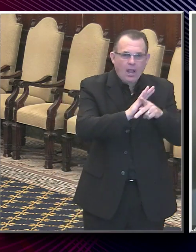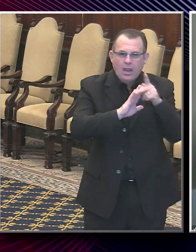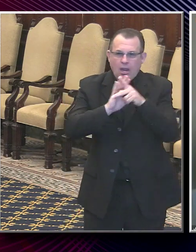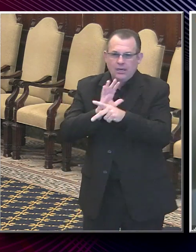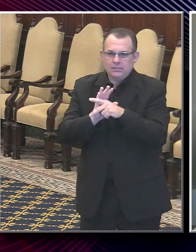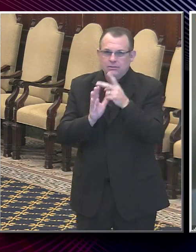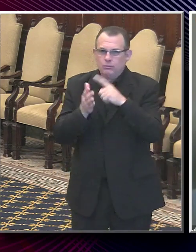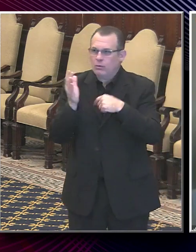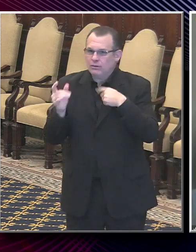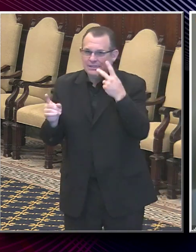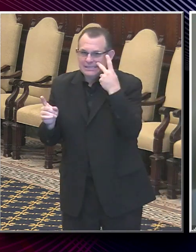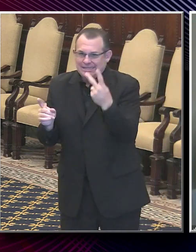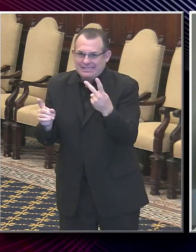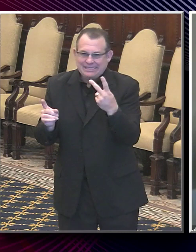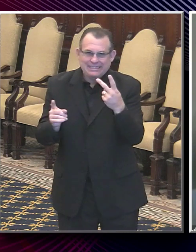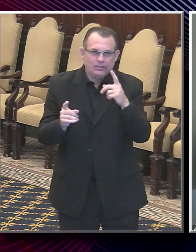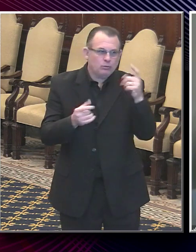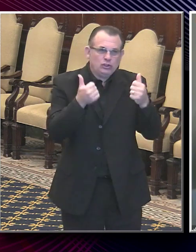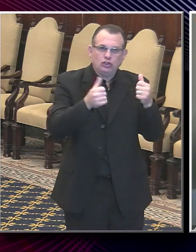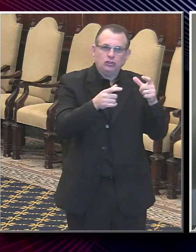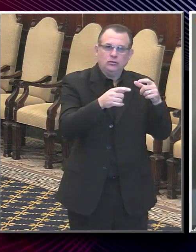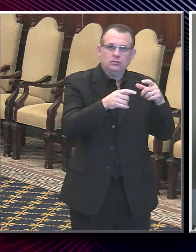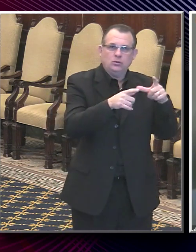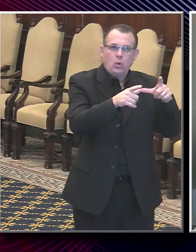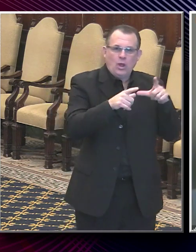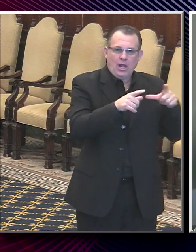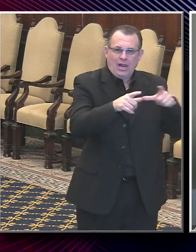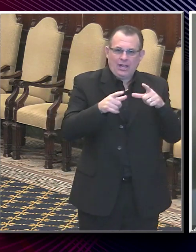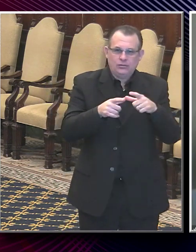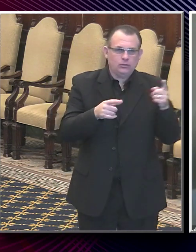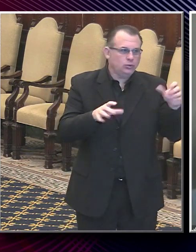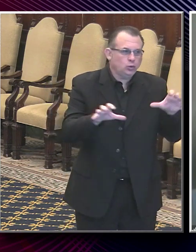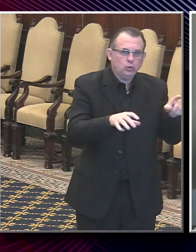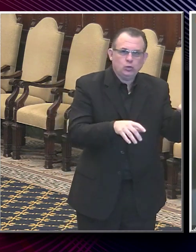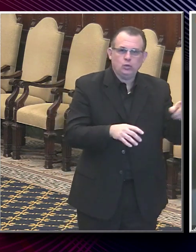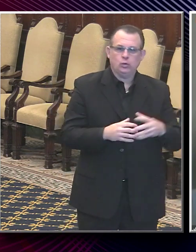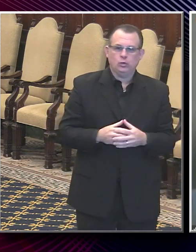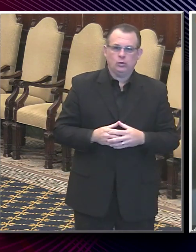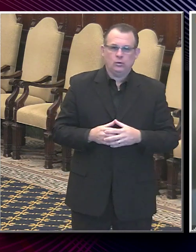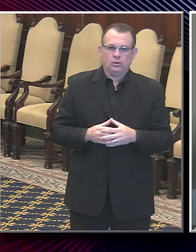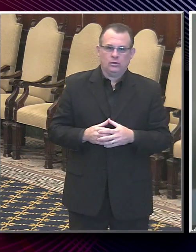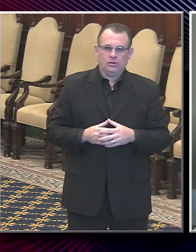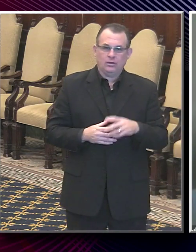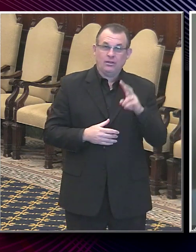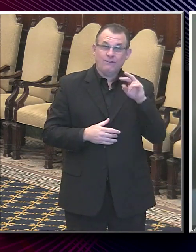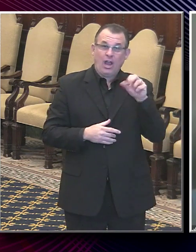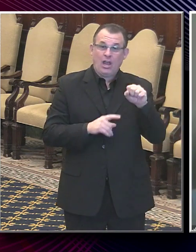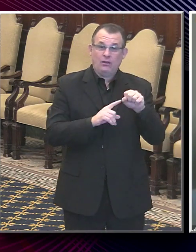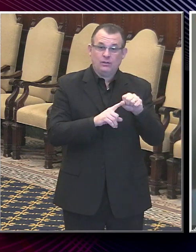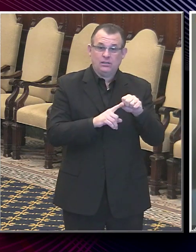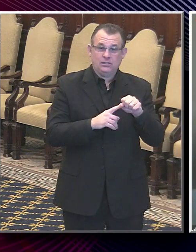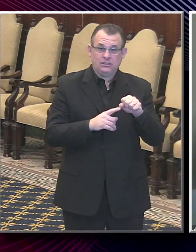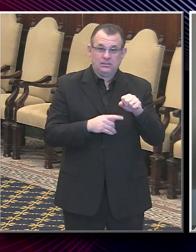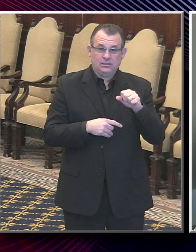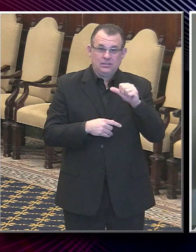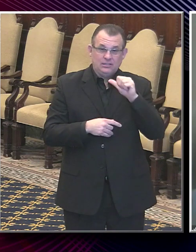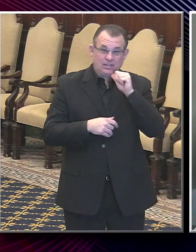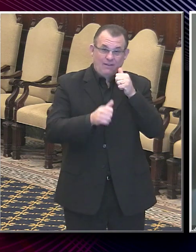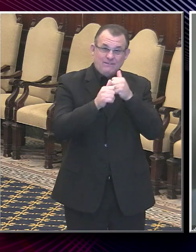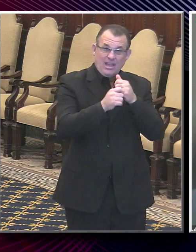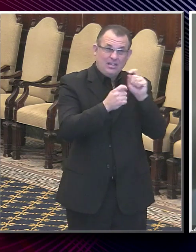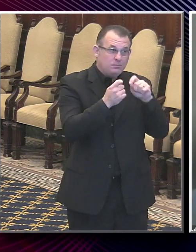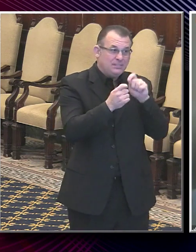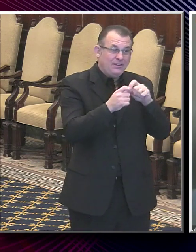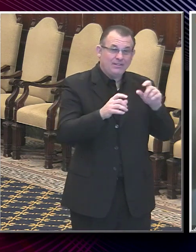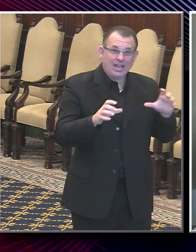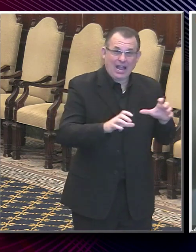jurisdictions are succeeding in allowing certain activities, for example, and the virus has not shown increased activity, that's a sign that we could probably safely go